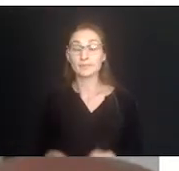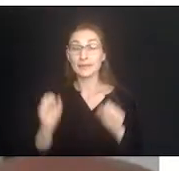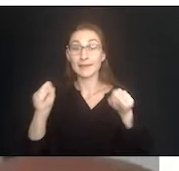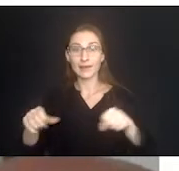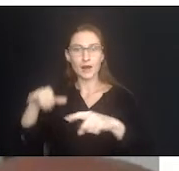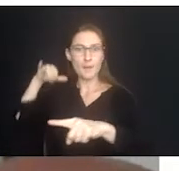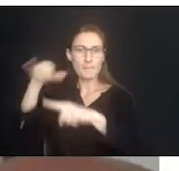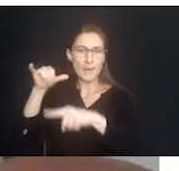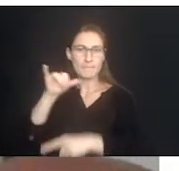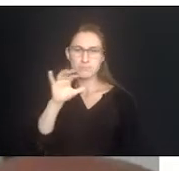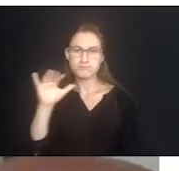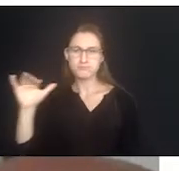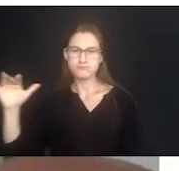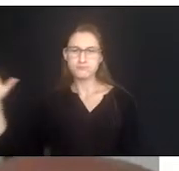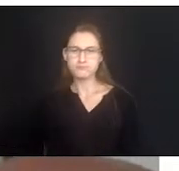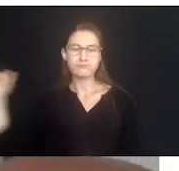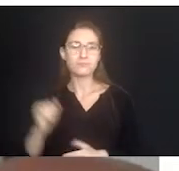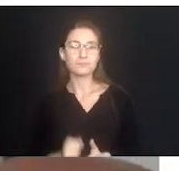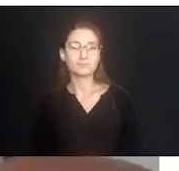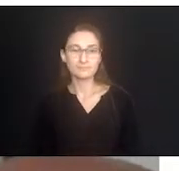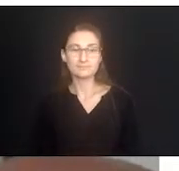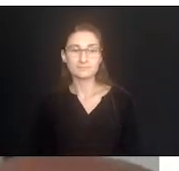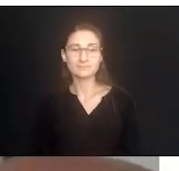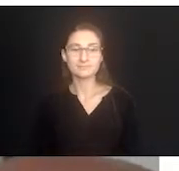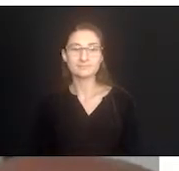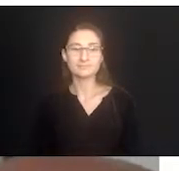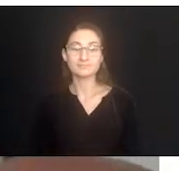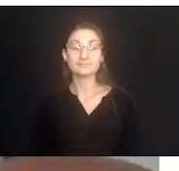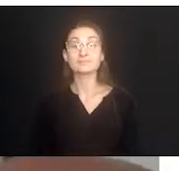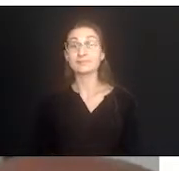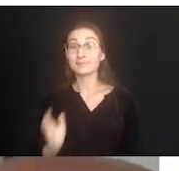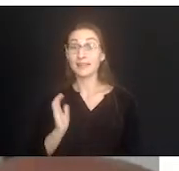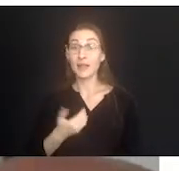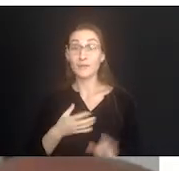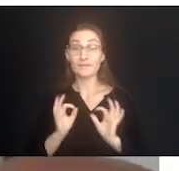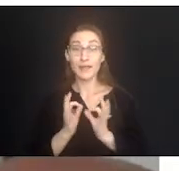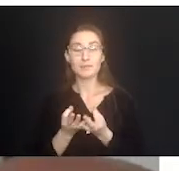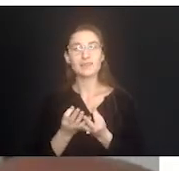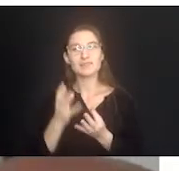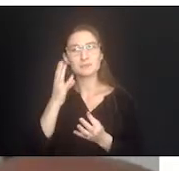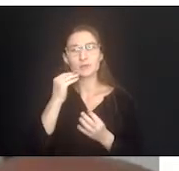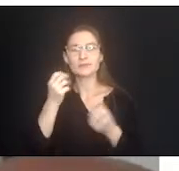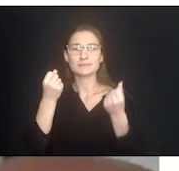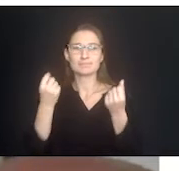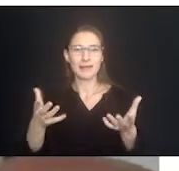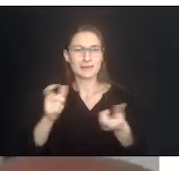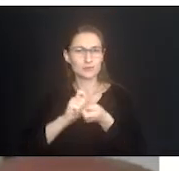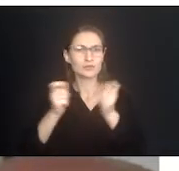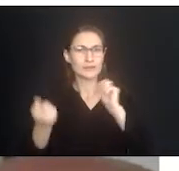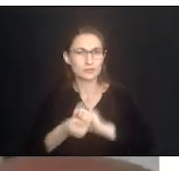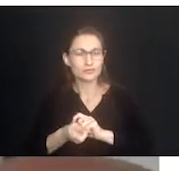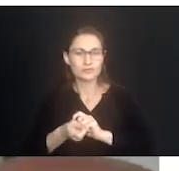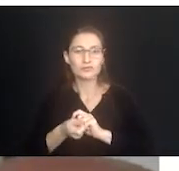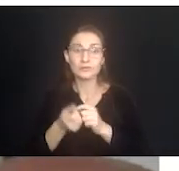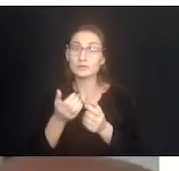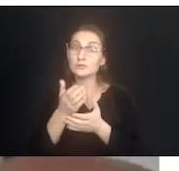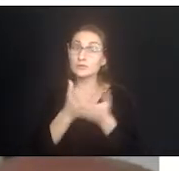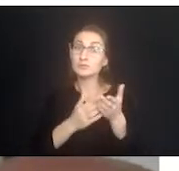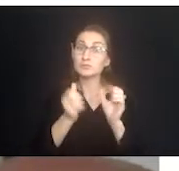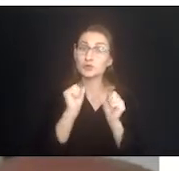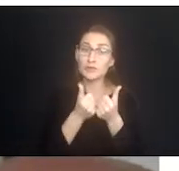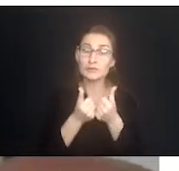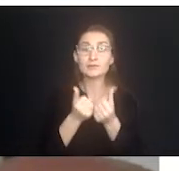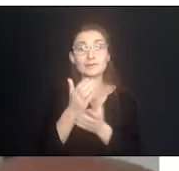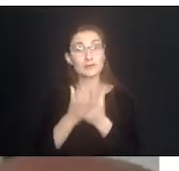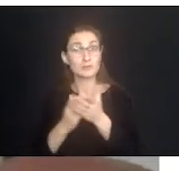smart, spells larger words than I can. But our family has experienced many changes over the